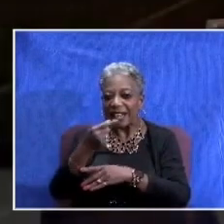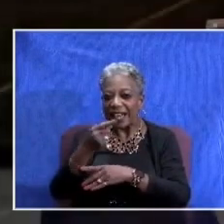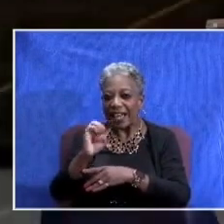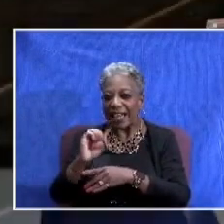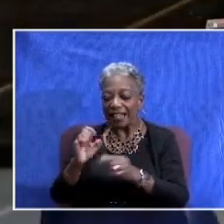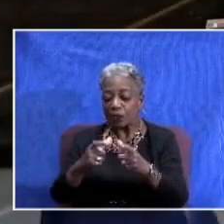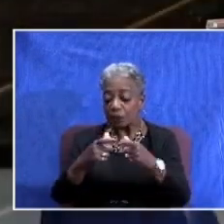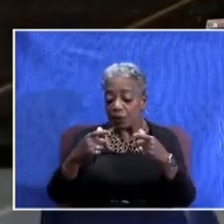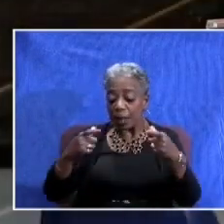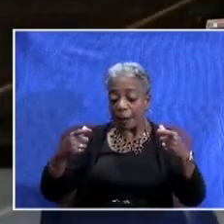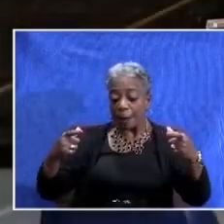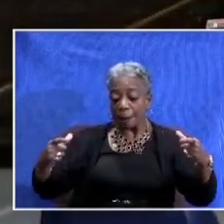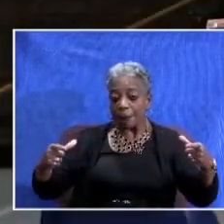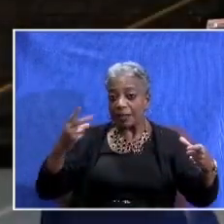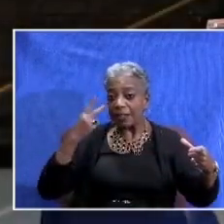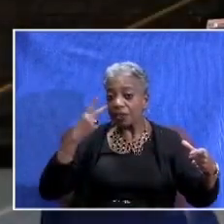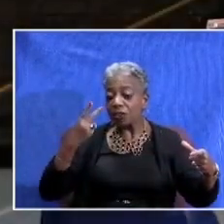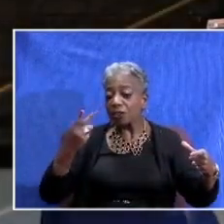But what do you see?